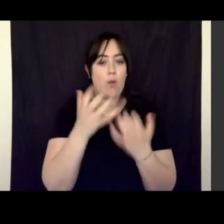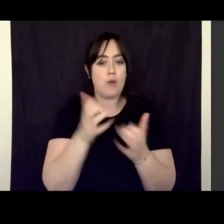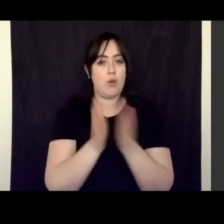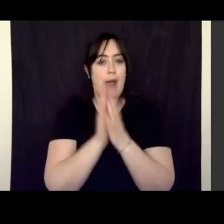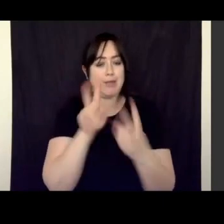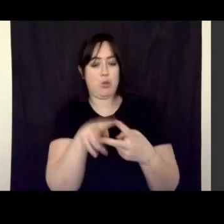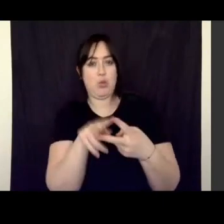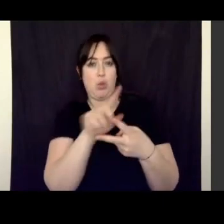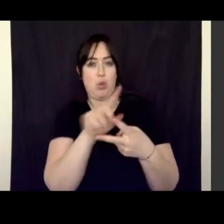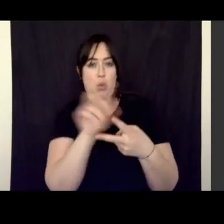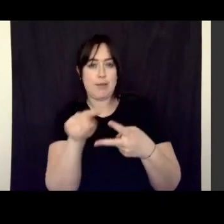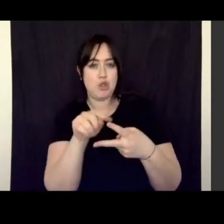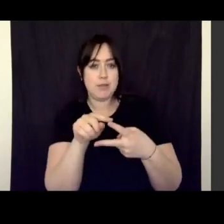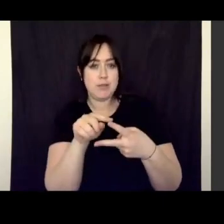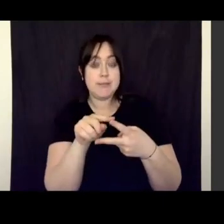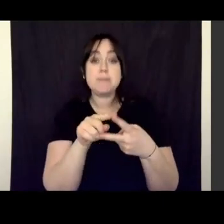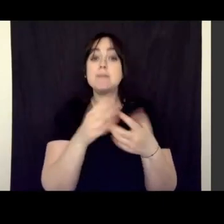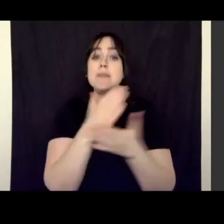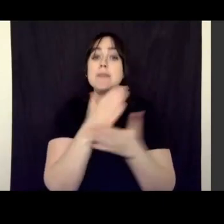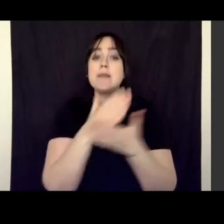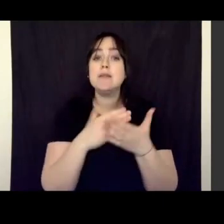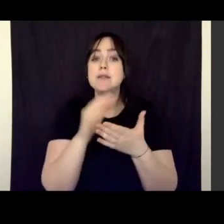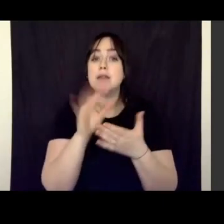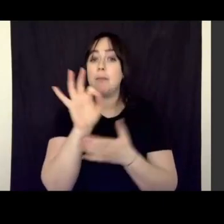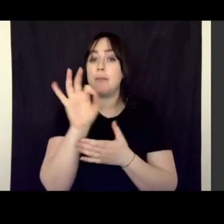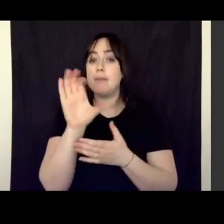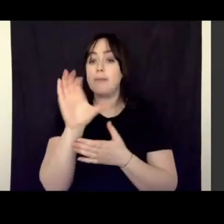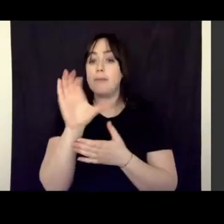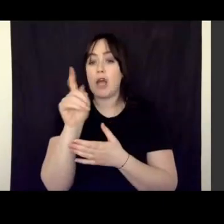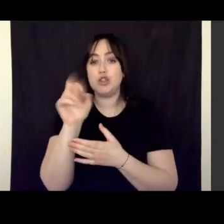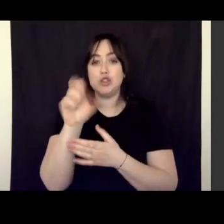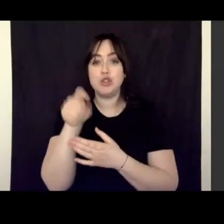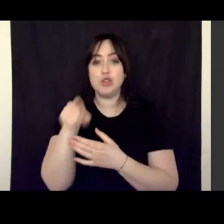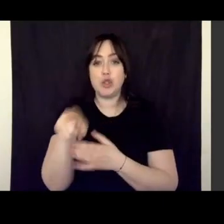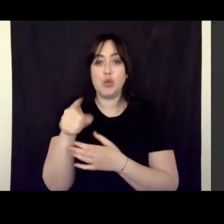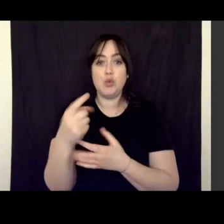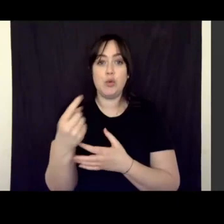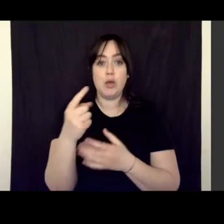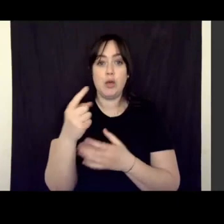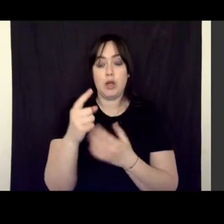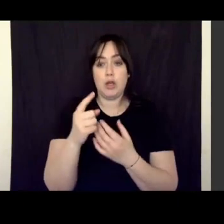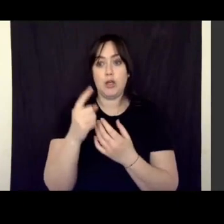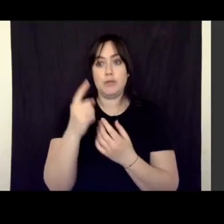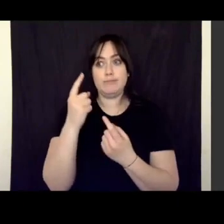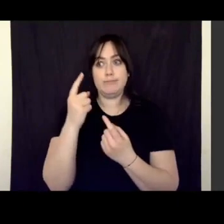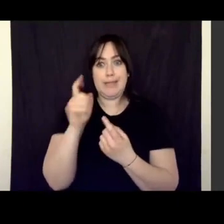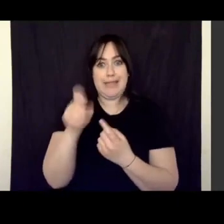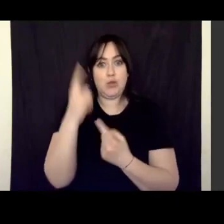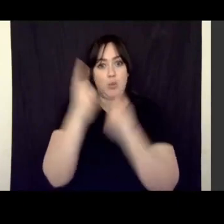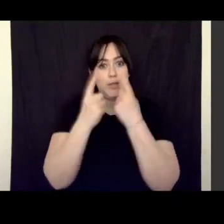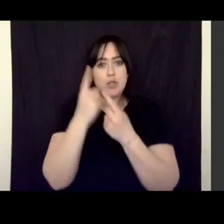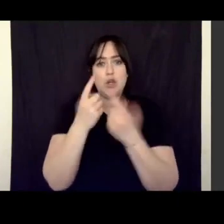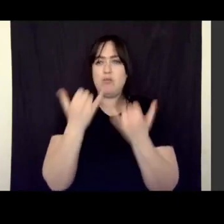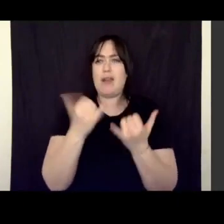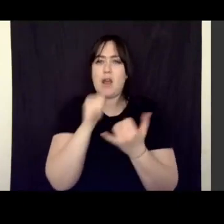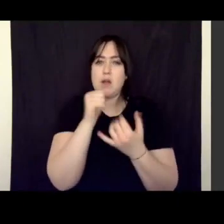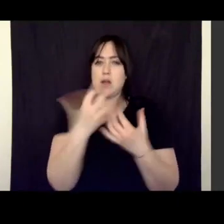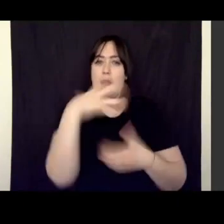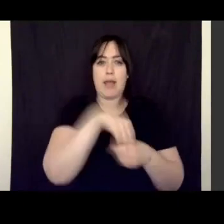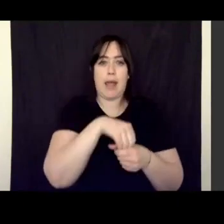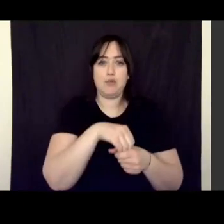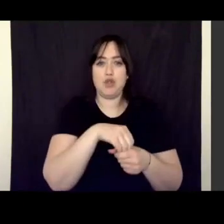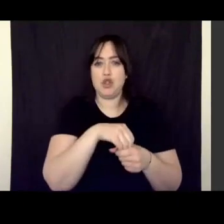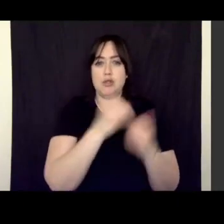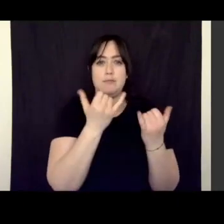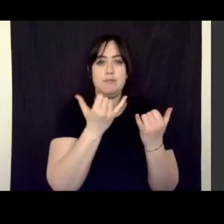into account that aren't currently captured in this draft decision tree? And what factors are included in the decision tree